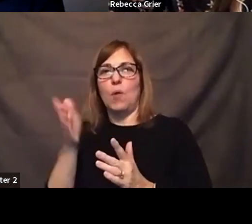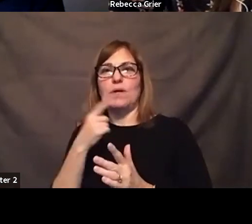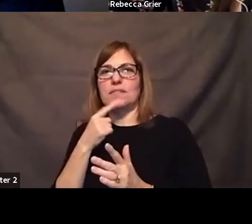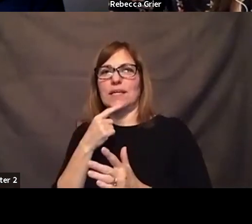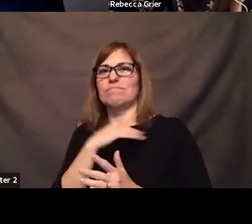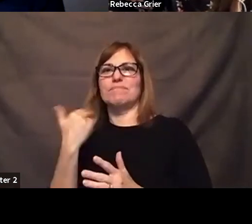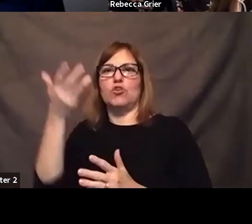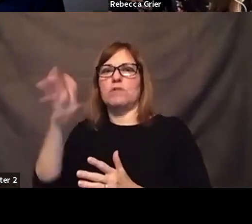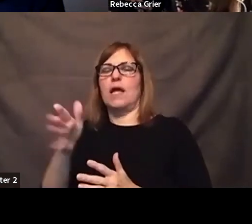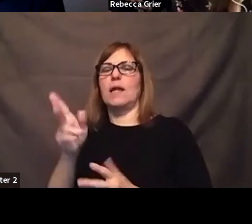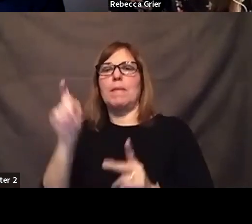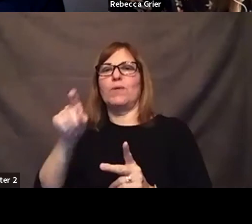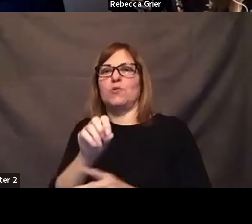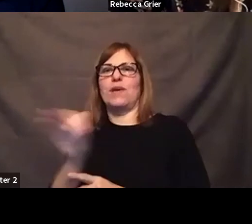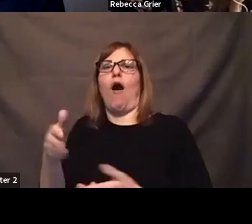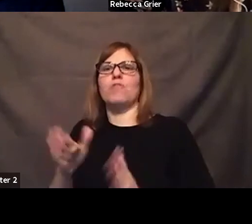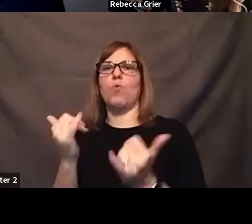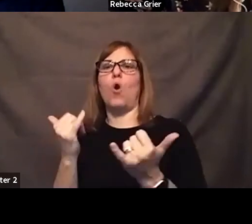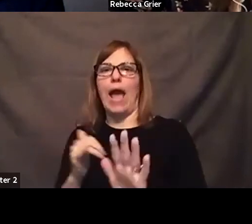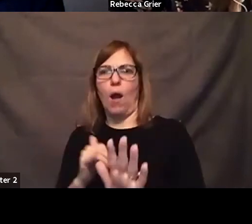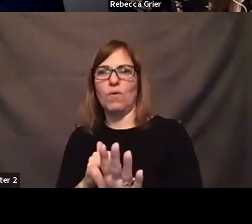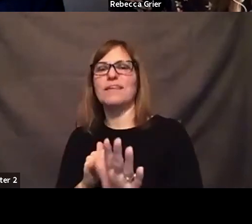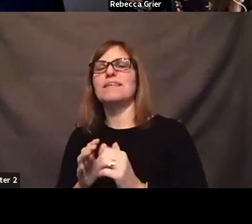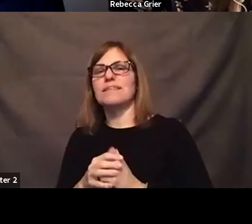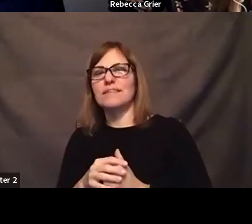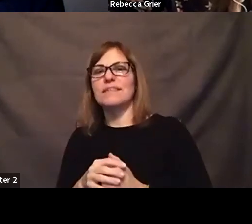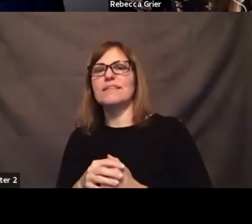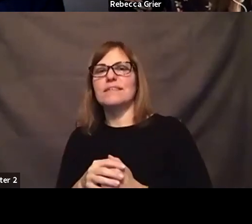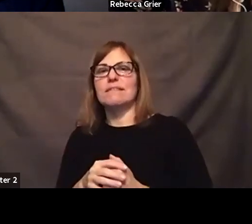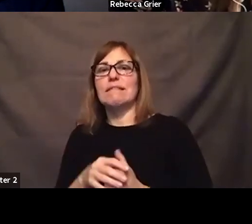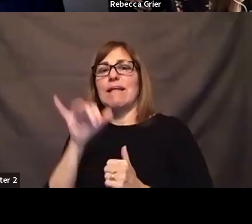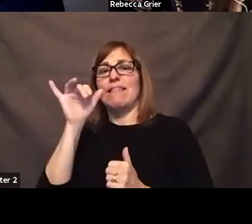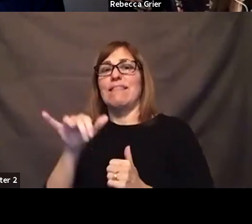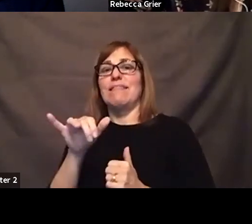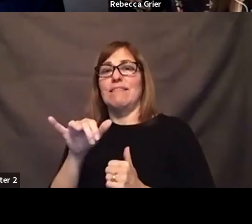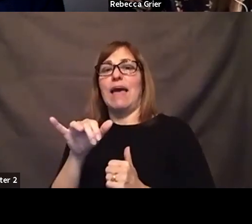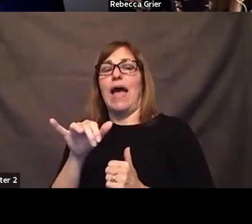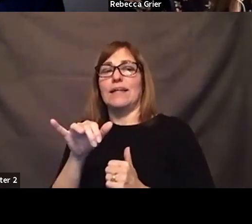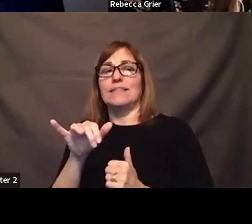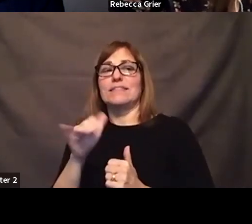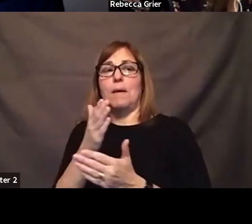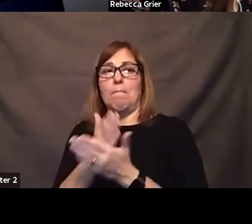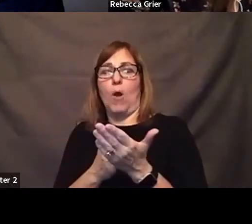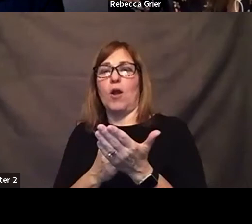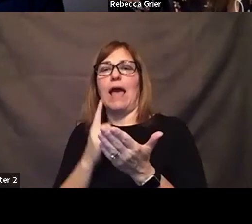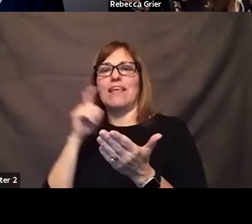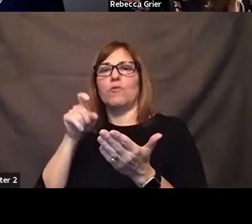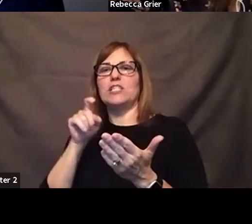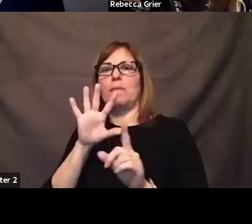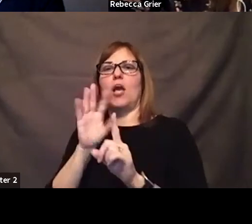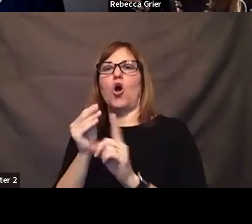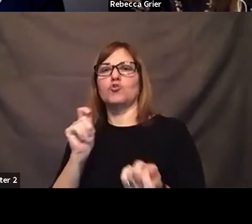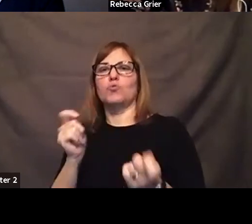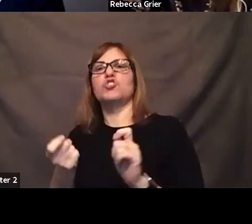get off the road now. And so that's part of the, I think, so there's going to have to be a cultural shift as well as a